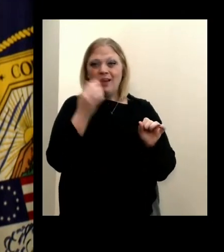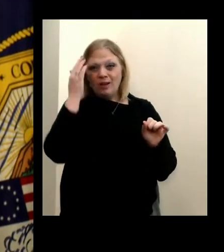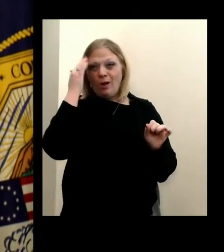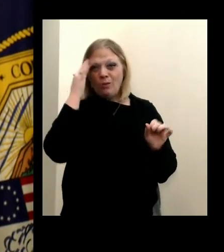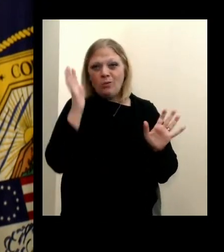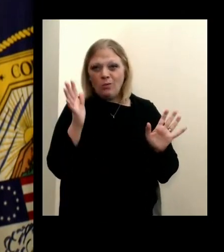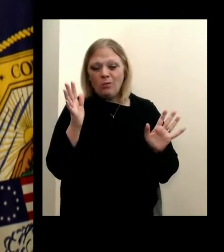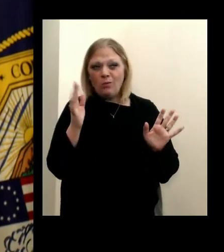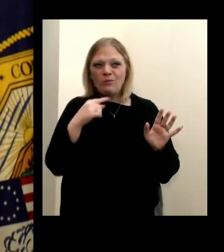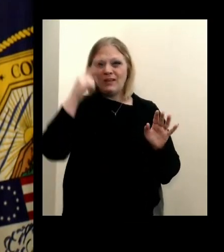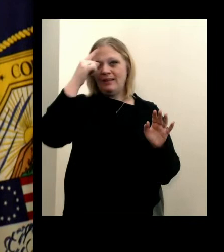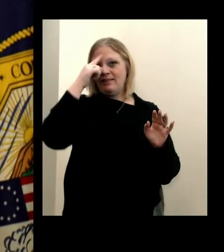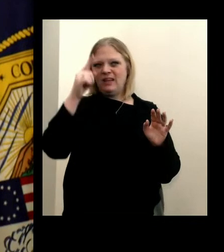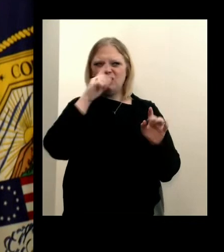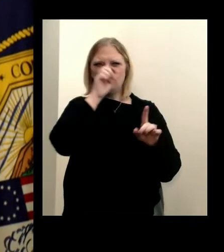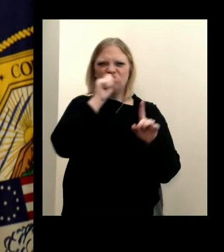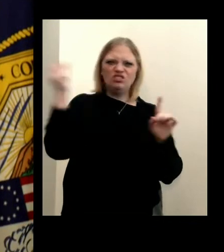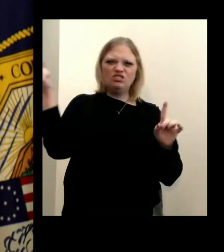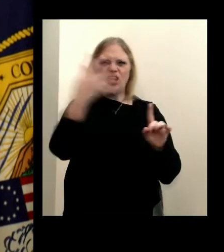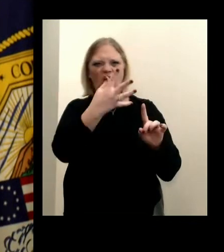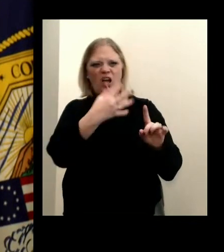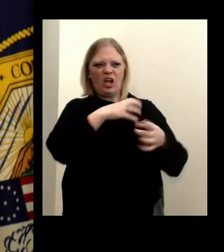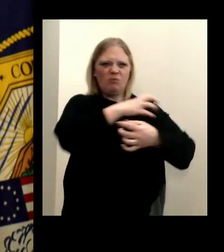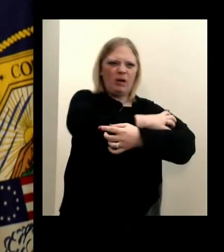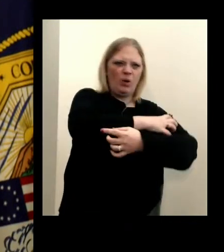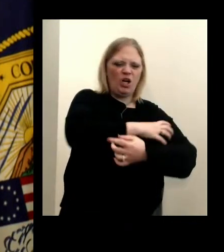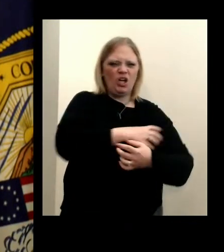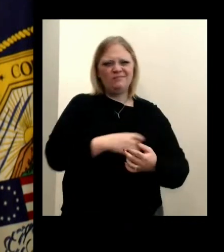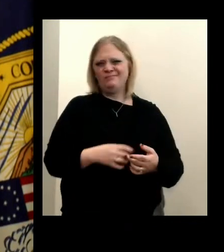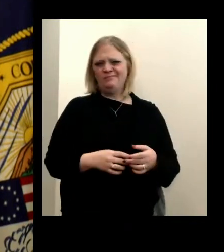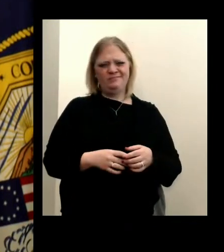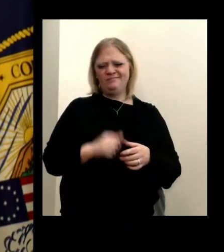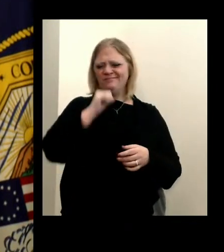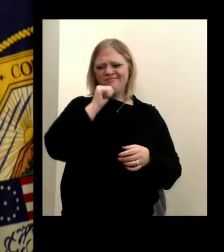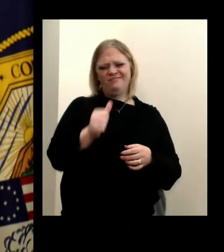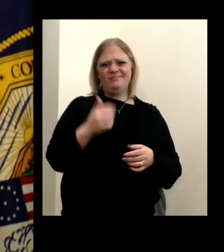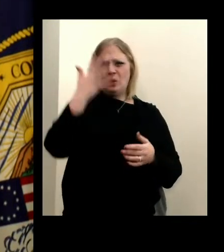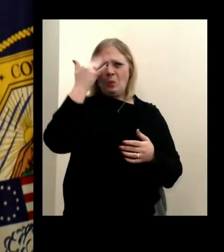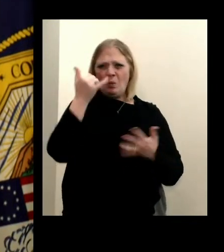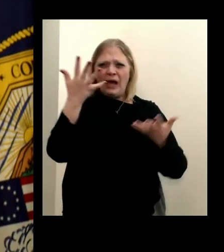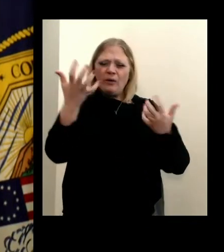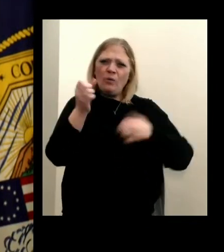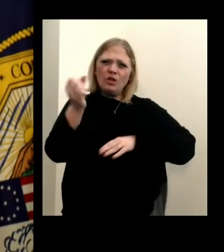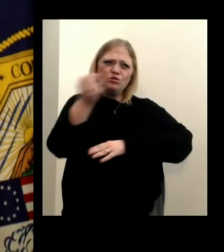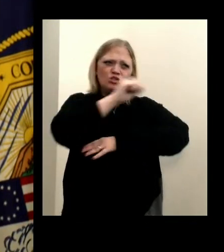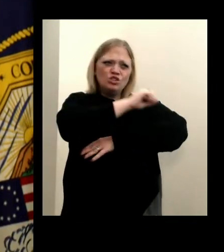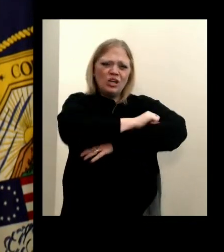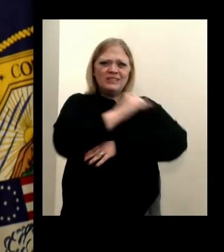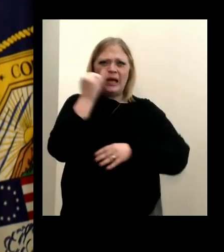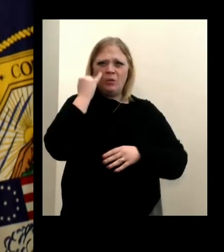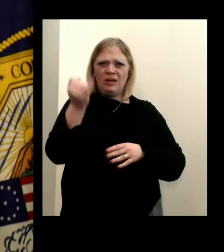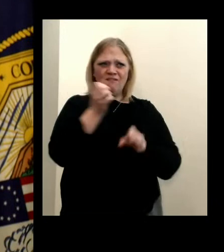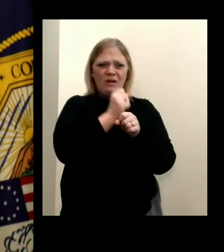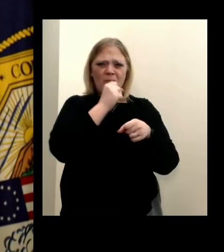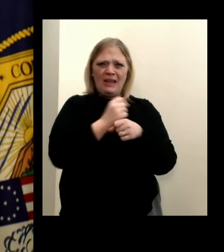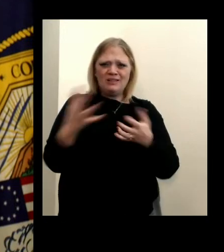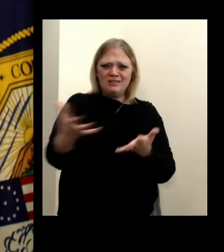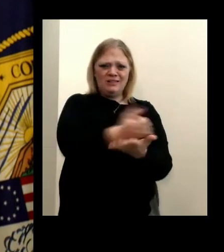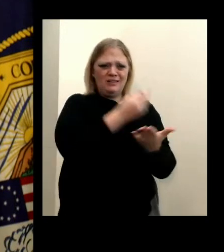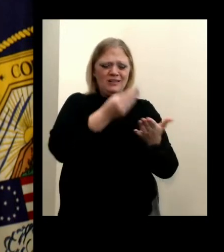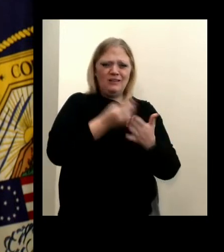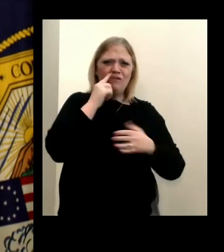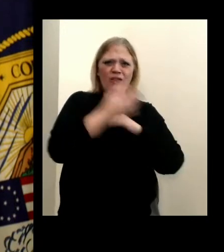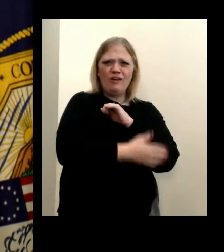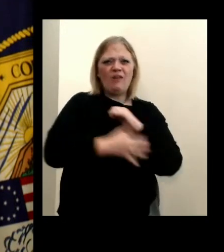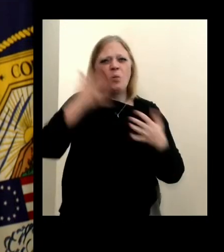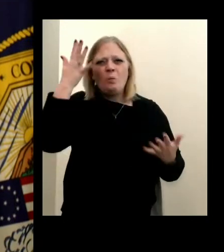all retribution, it's all about power. It's not. Why would we want to shut down things that generate revenue for the county? Why? There's